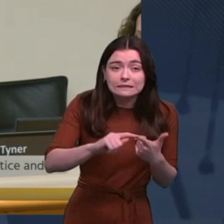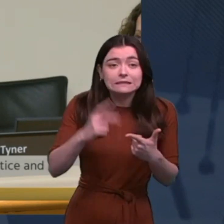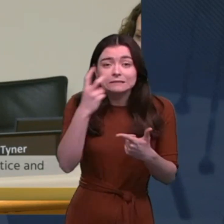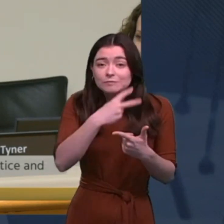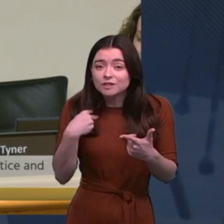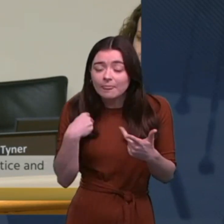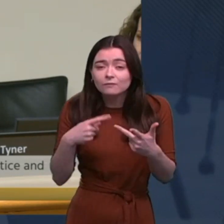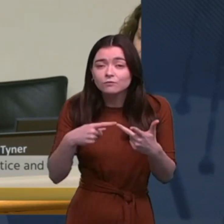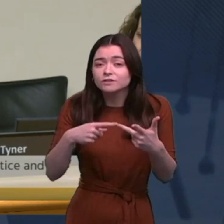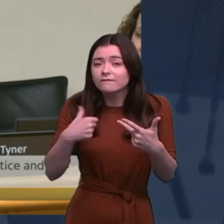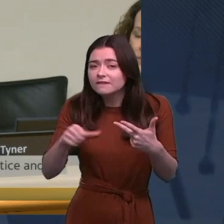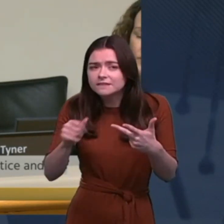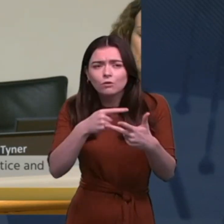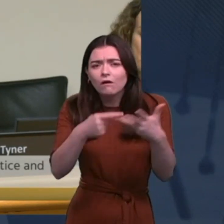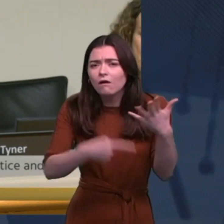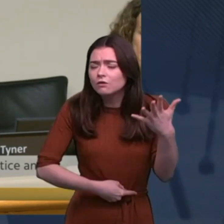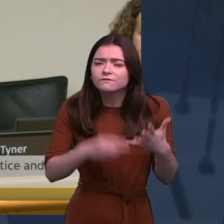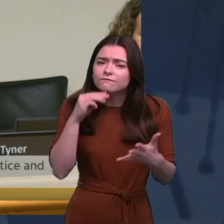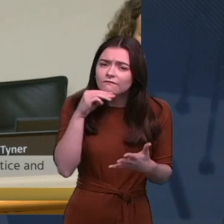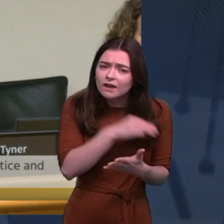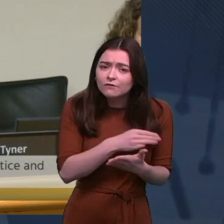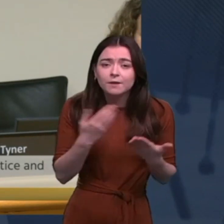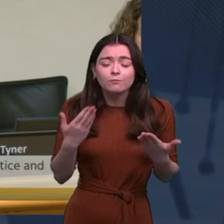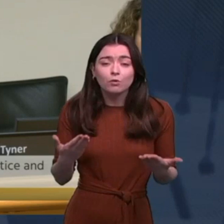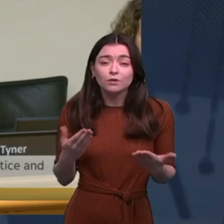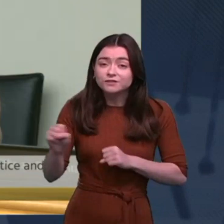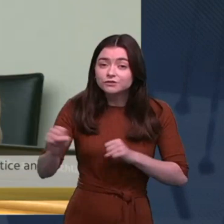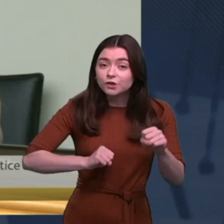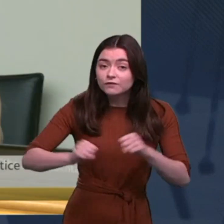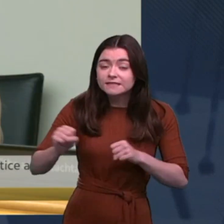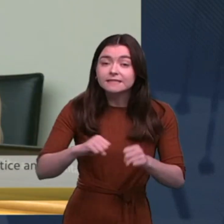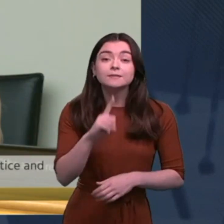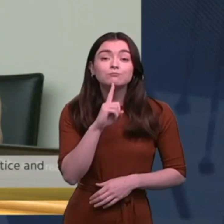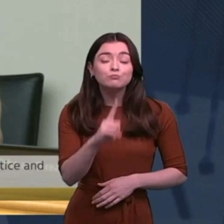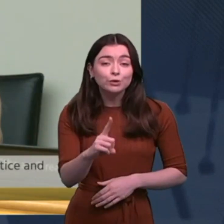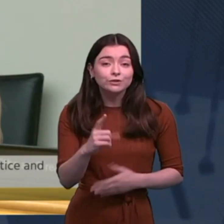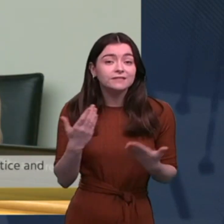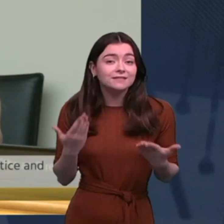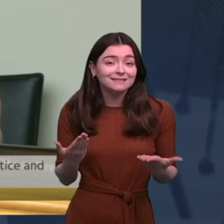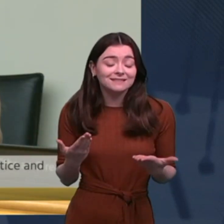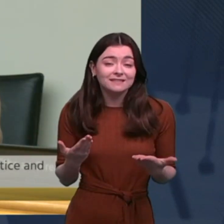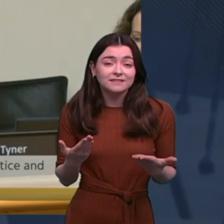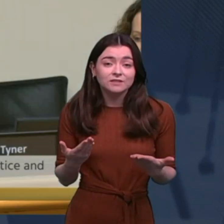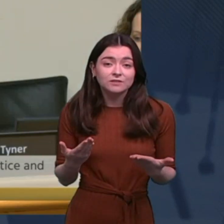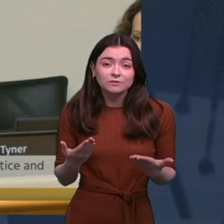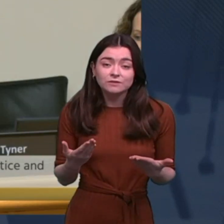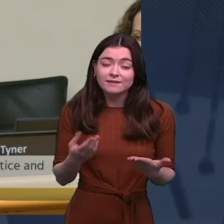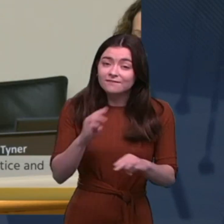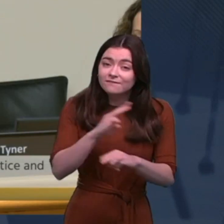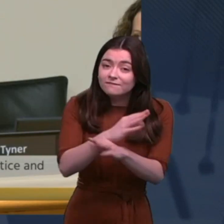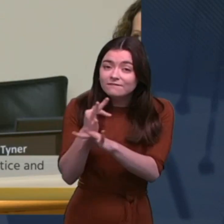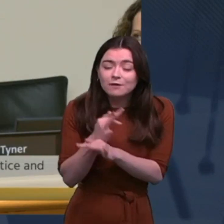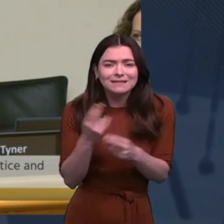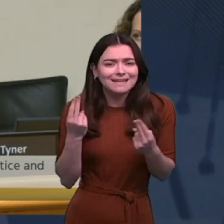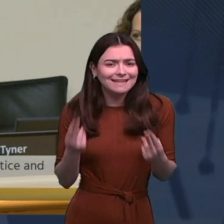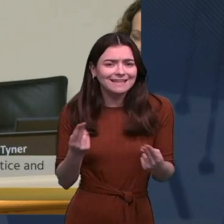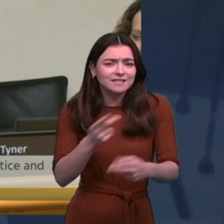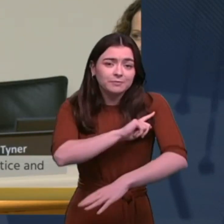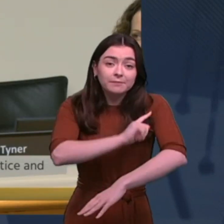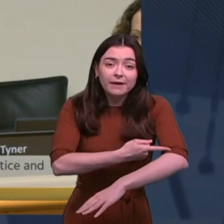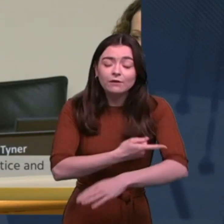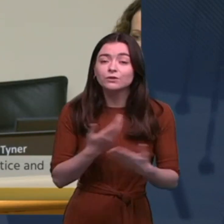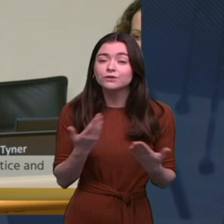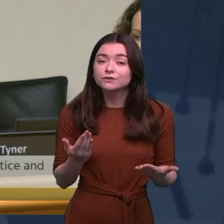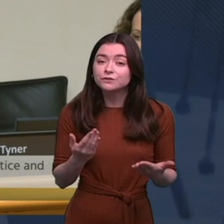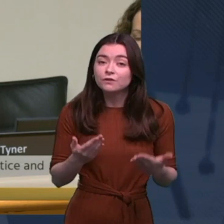or all of those other very important and critical services. But at the end of the day, the family need to be empowered.